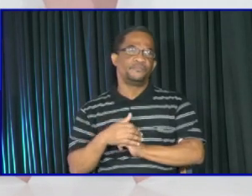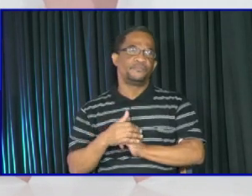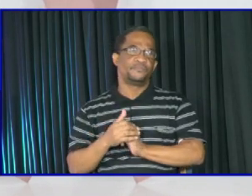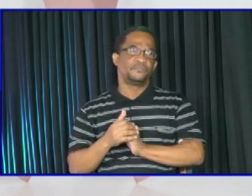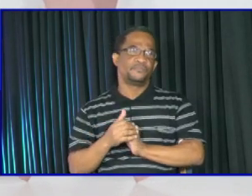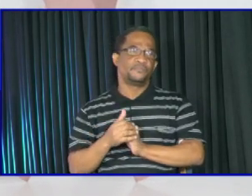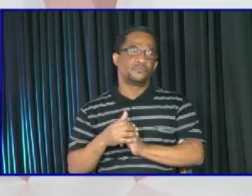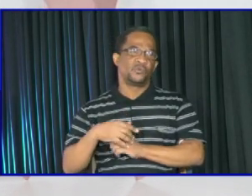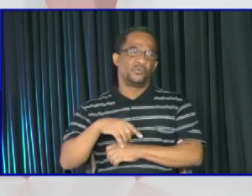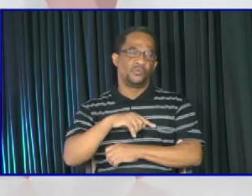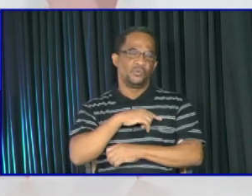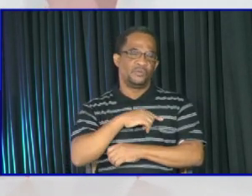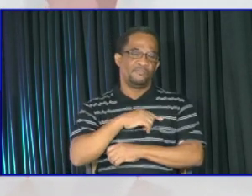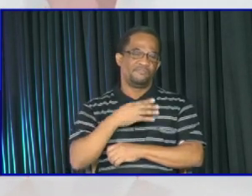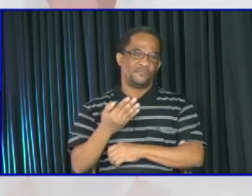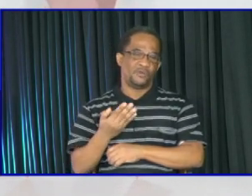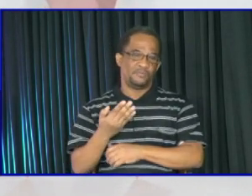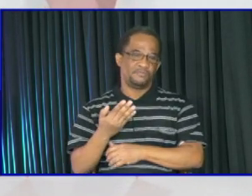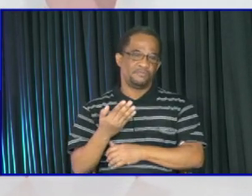we pause